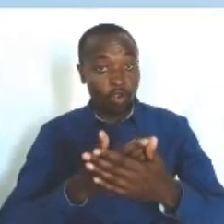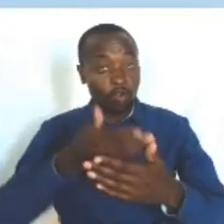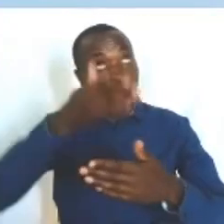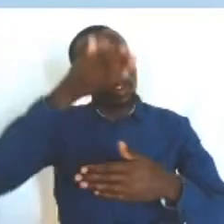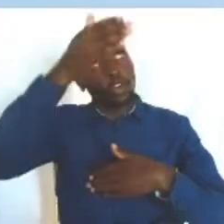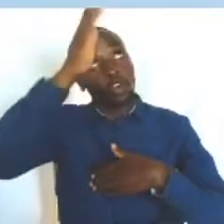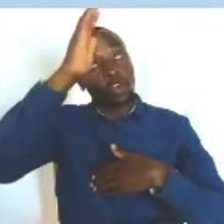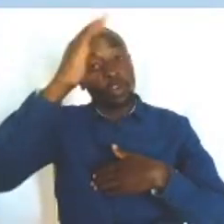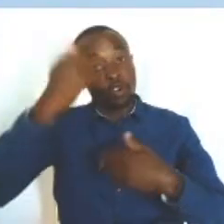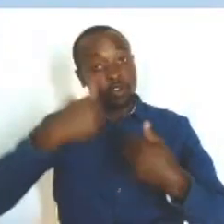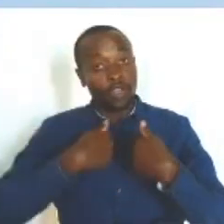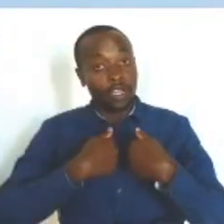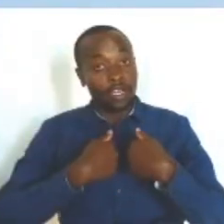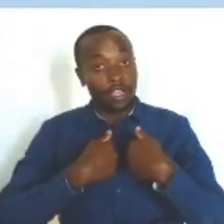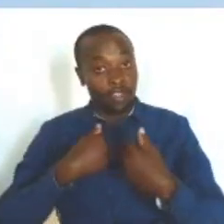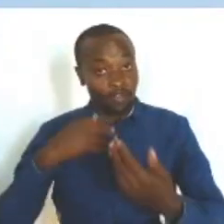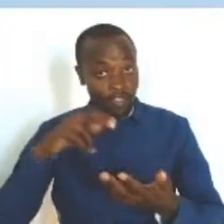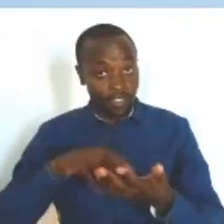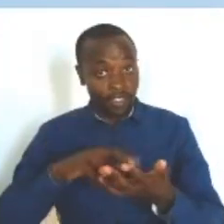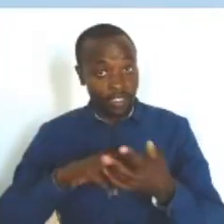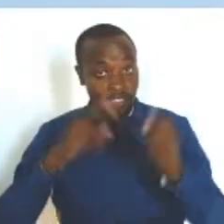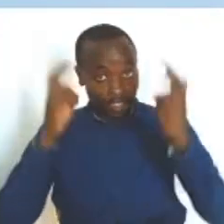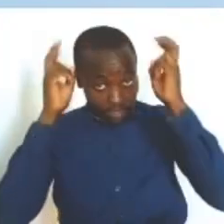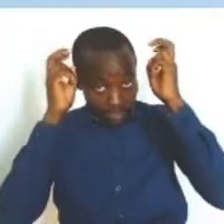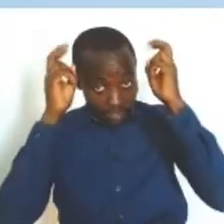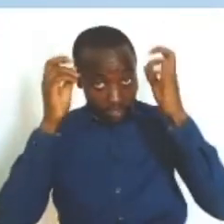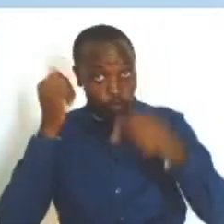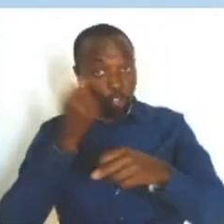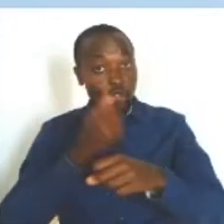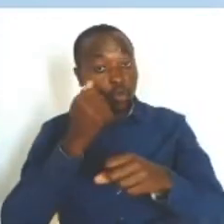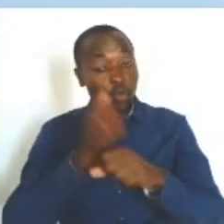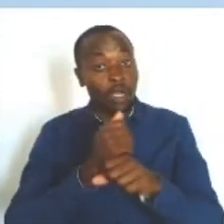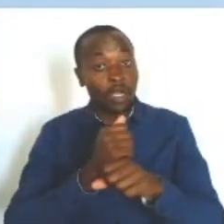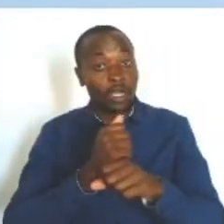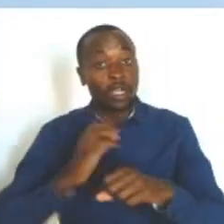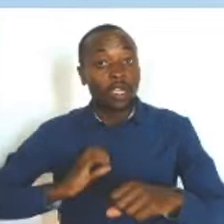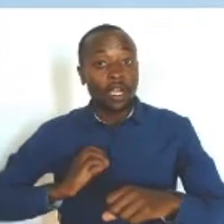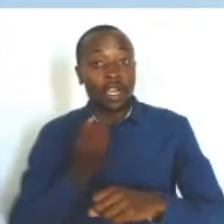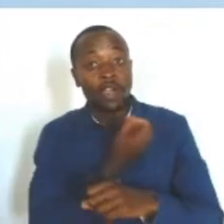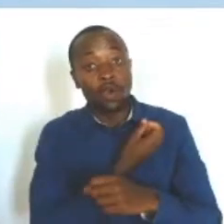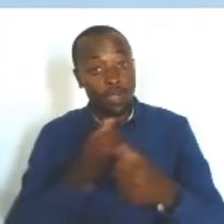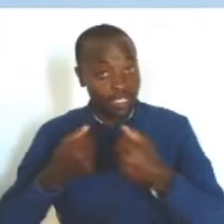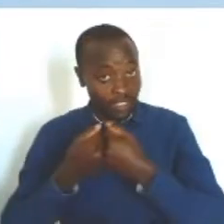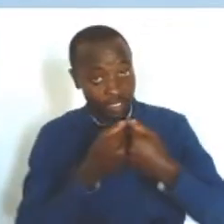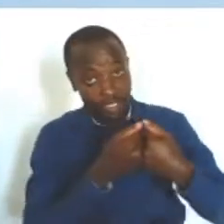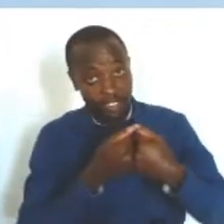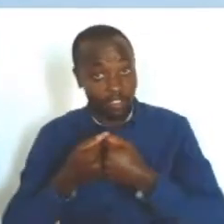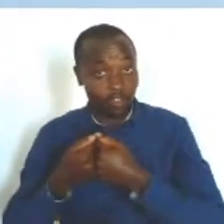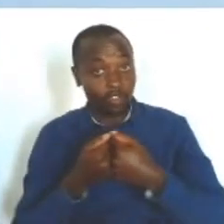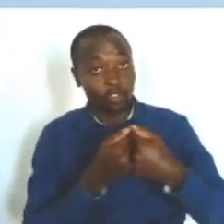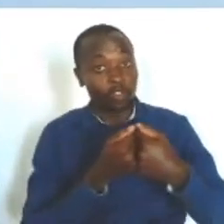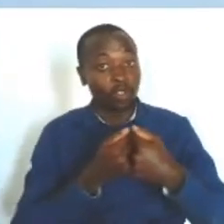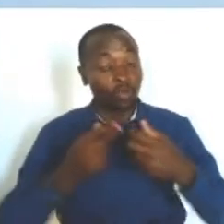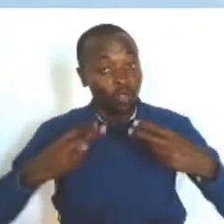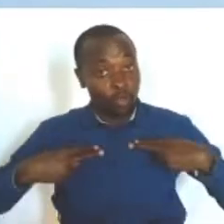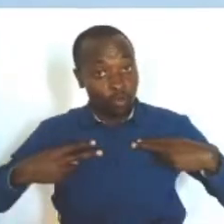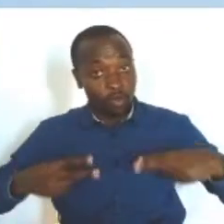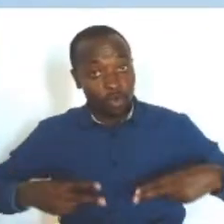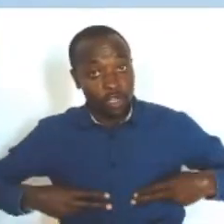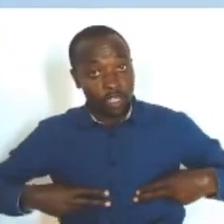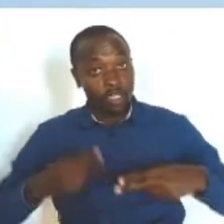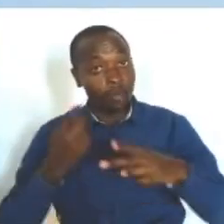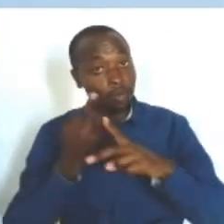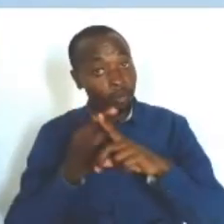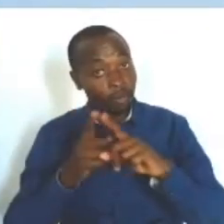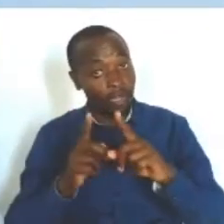take your stand against the devil's scheme. For our struggle is not against the flesh and blood, but against